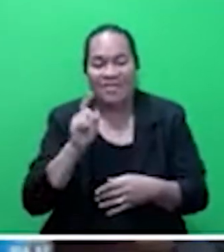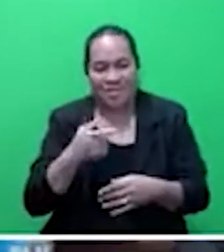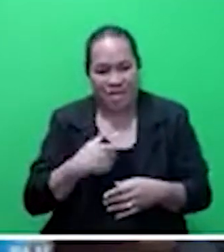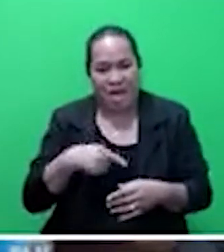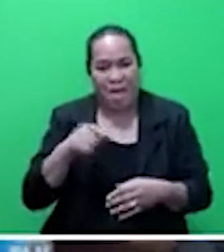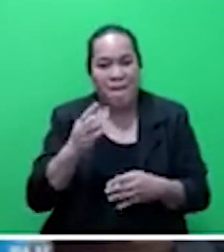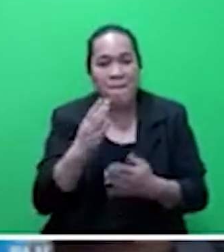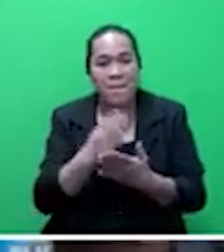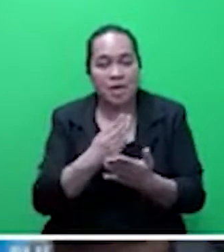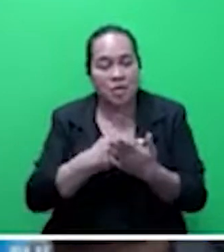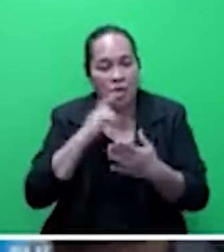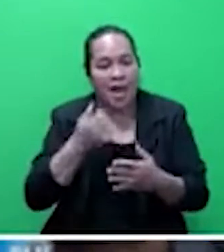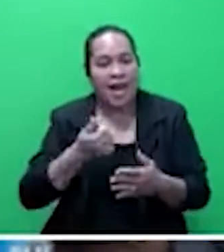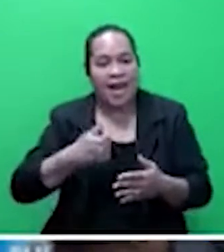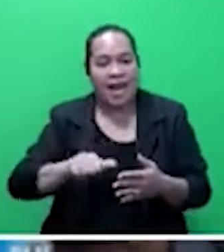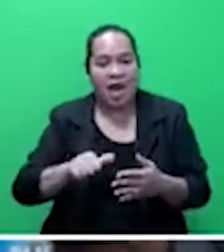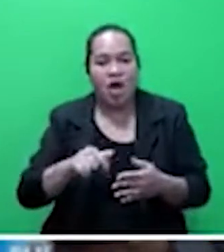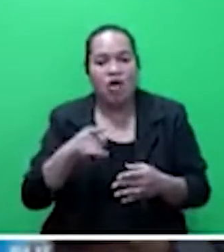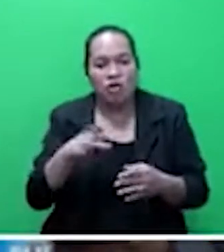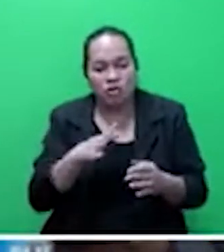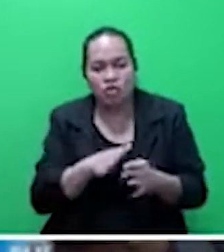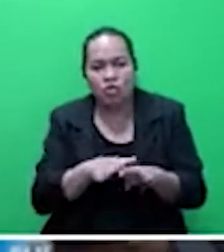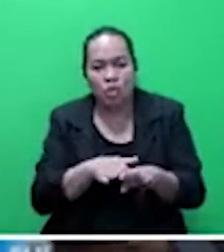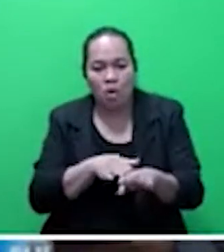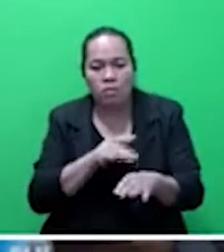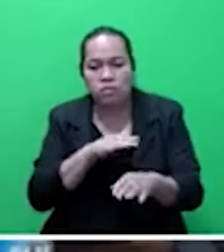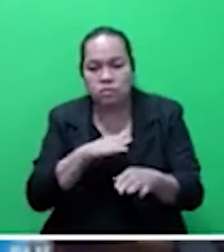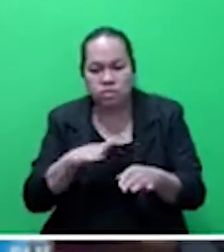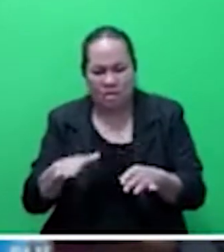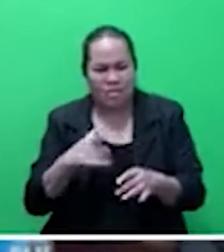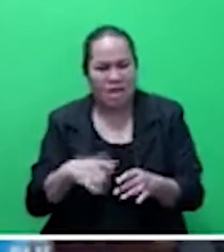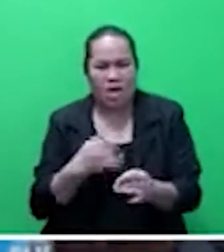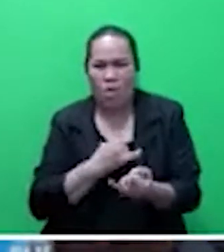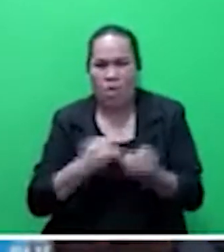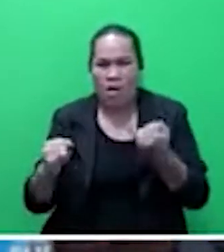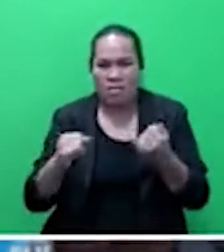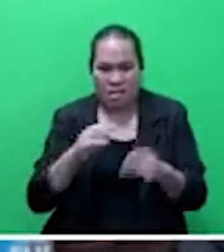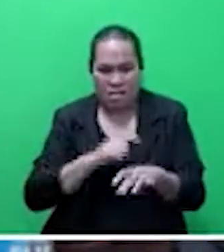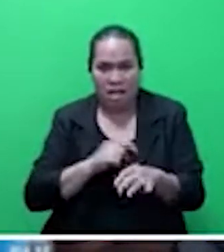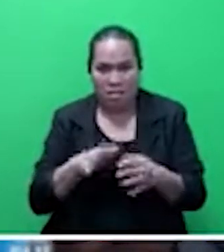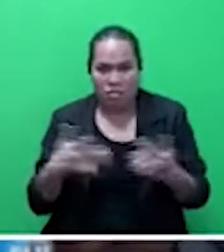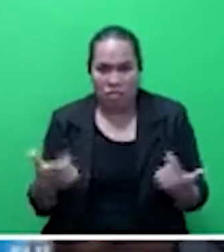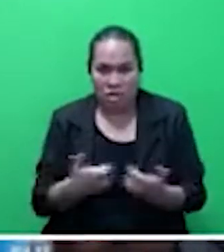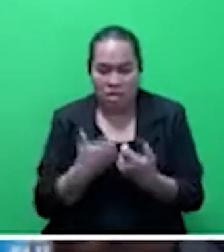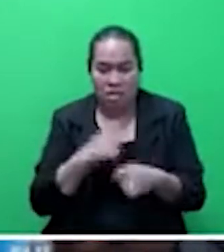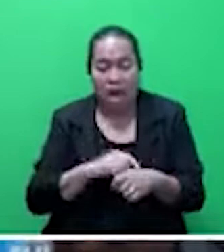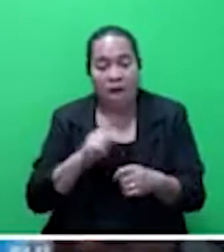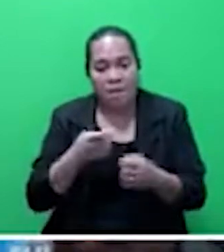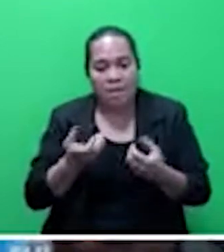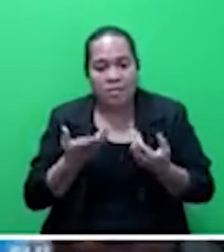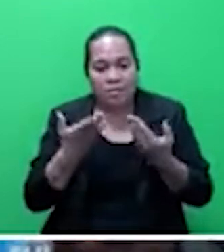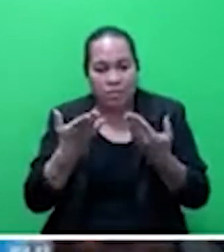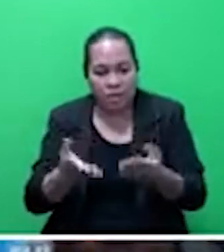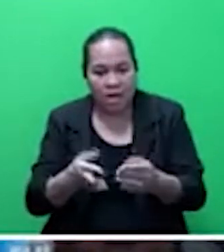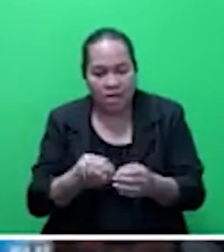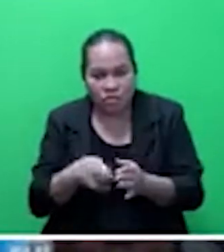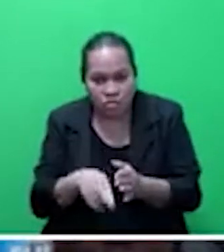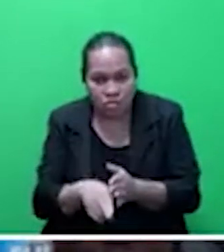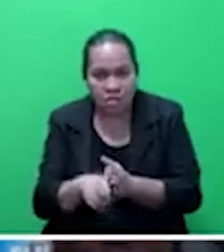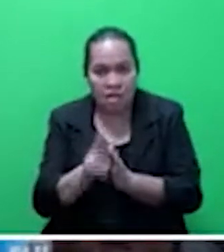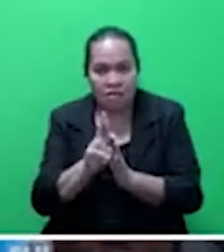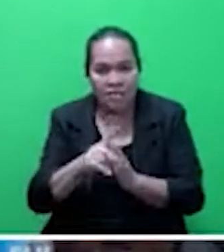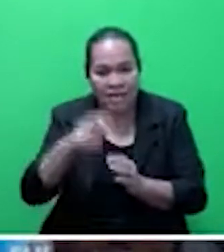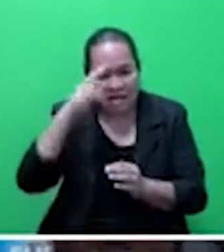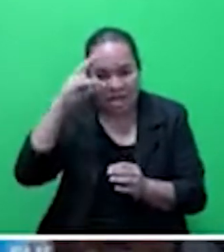economy to recover smoothly over the worst economic crisis in history, providing the pathway to recovery of the national economy as well